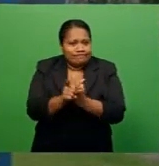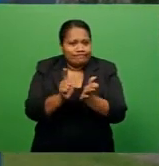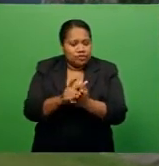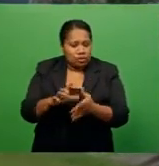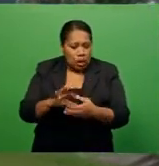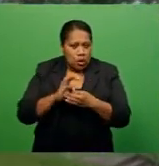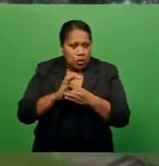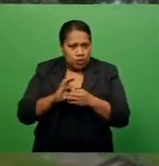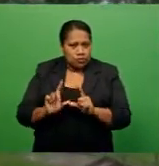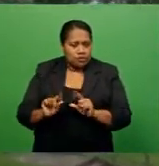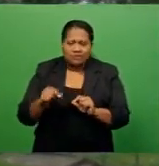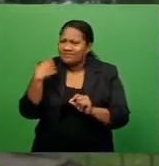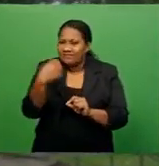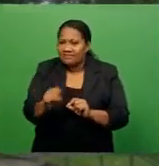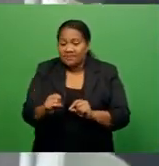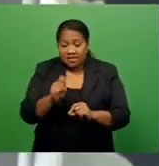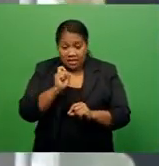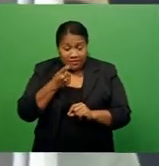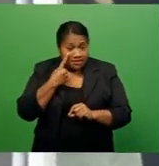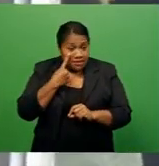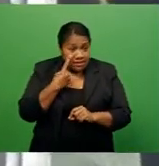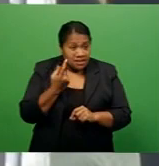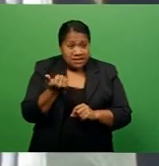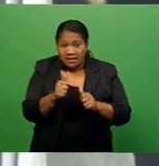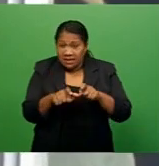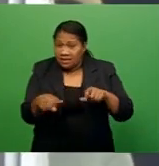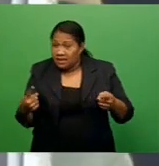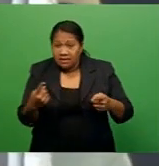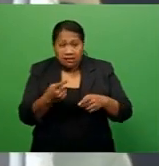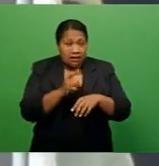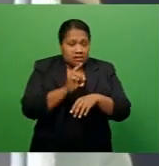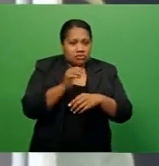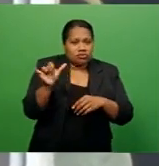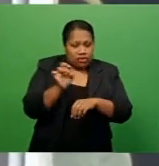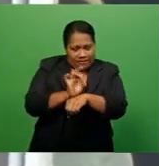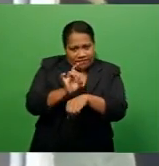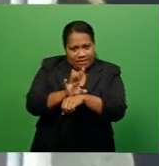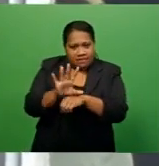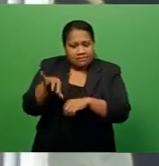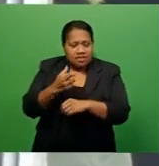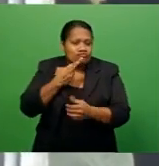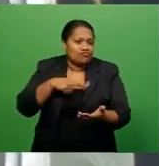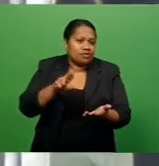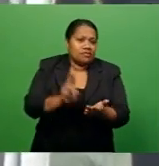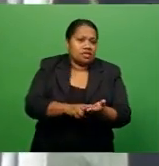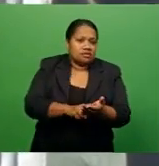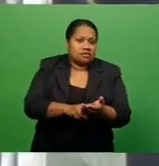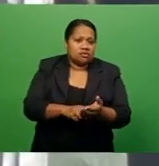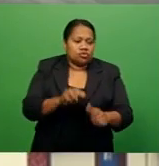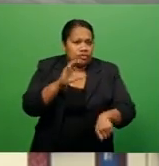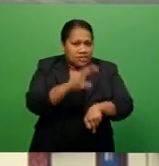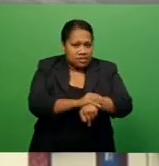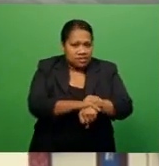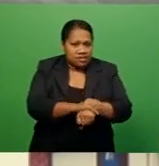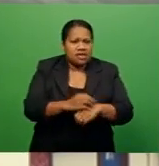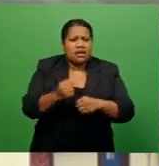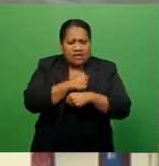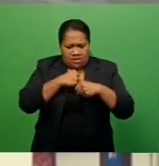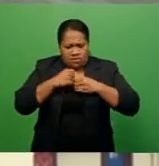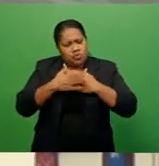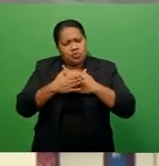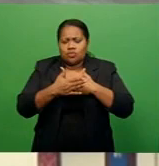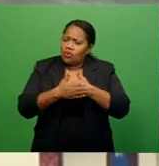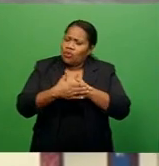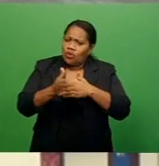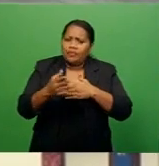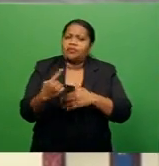advised them if there be anything that they see that should be reported to the police, and police has to investigate, please. Our doors are open. They need to come to us. They need to report the